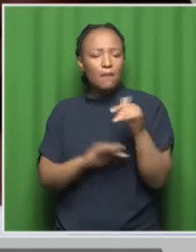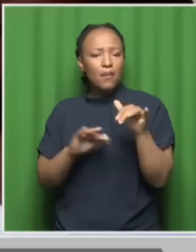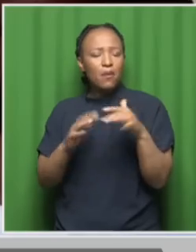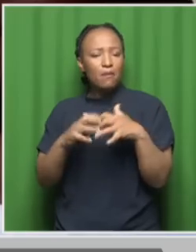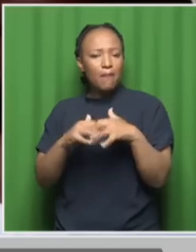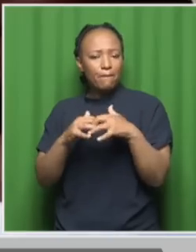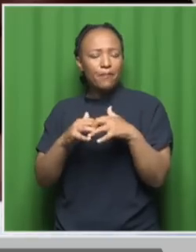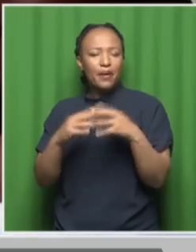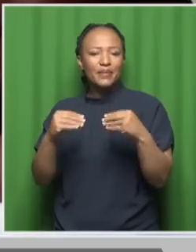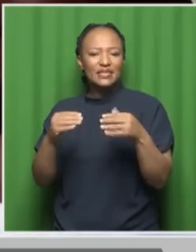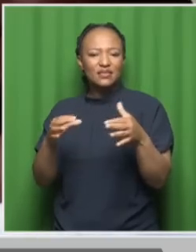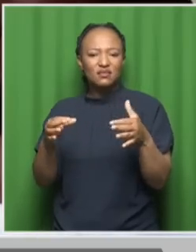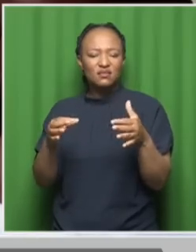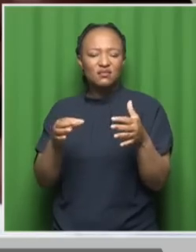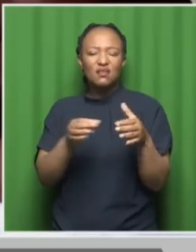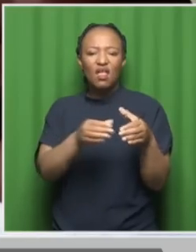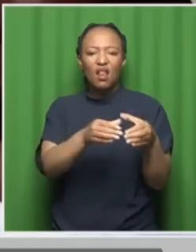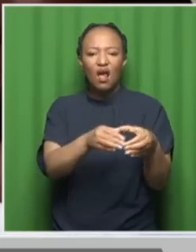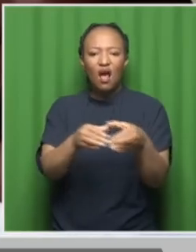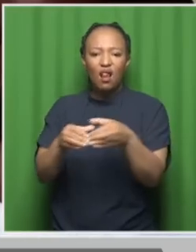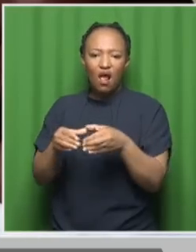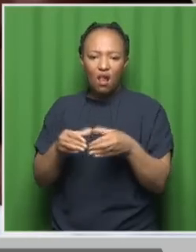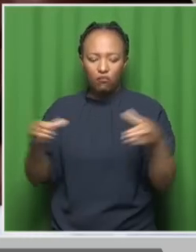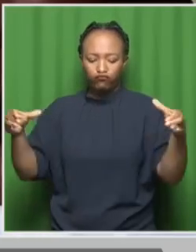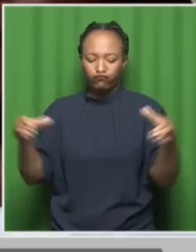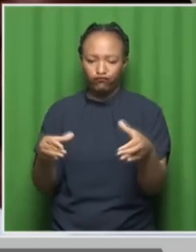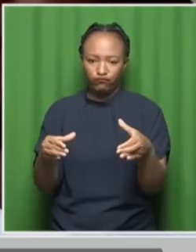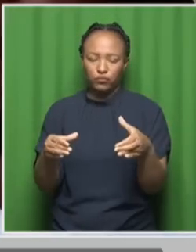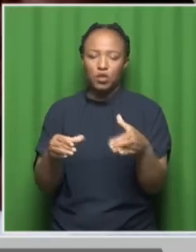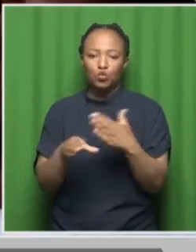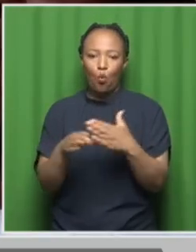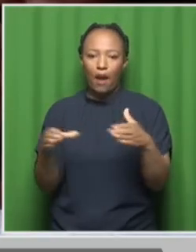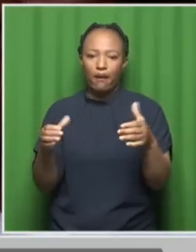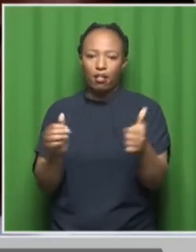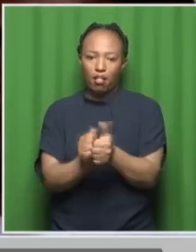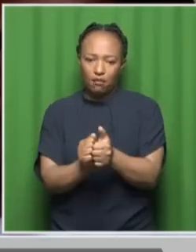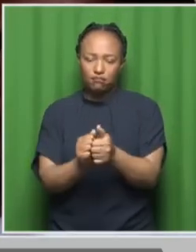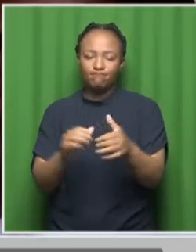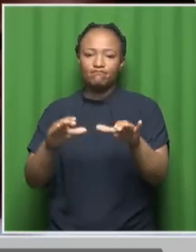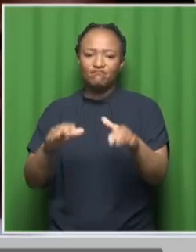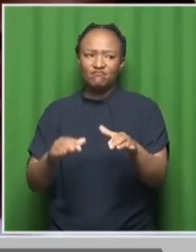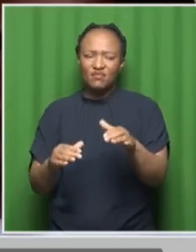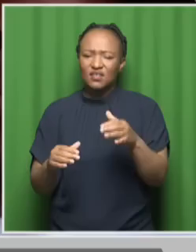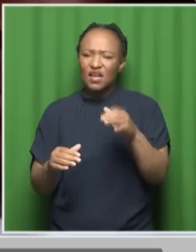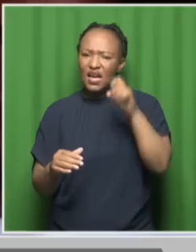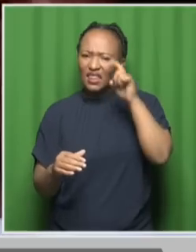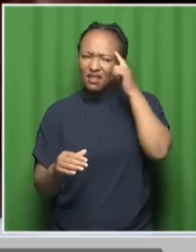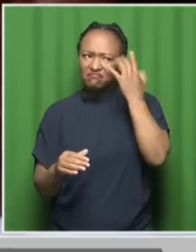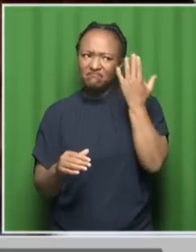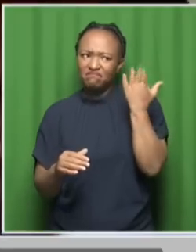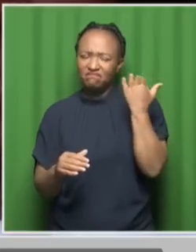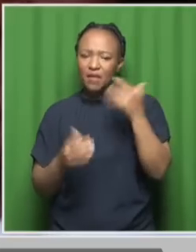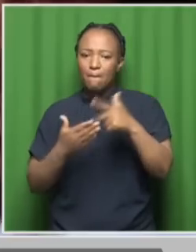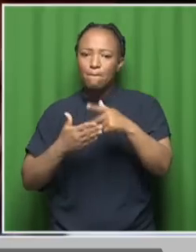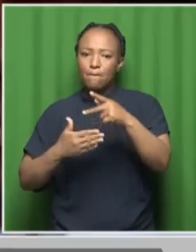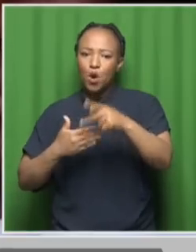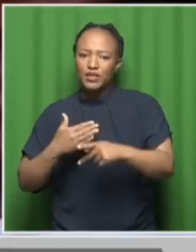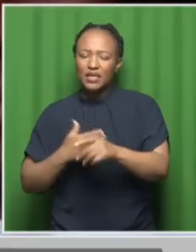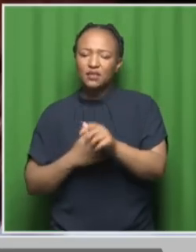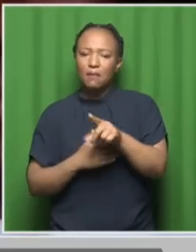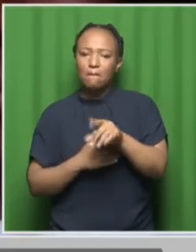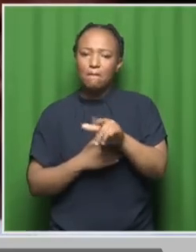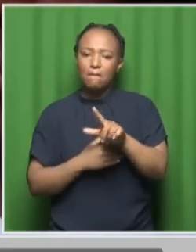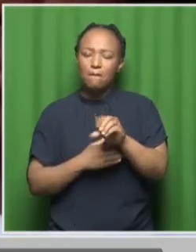not mistaken, there was even, some sort of pilot project that was in the Limpopo